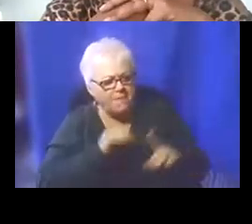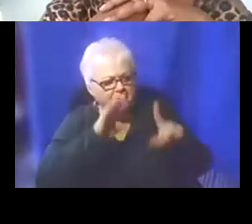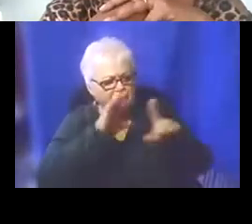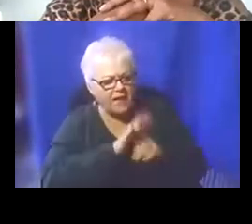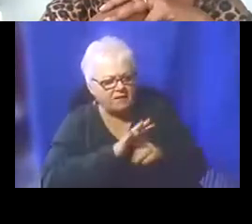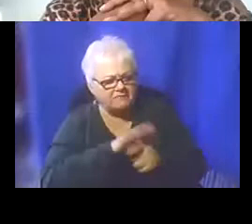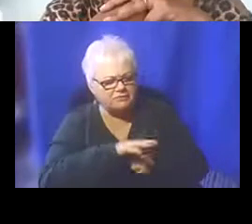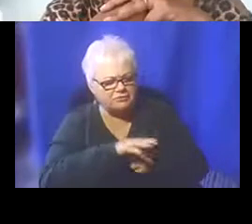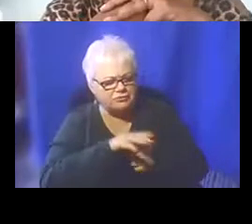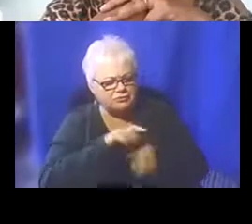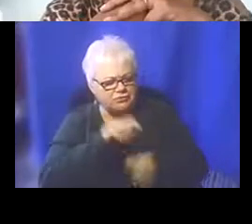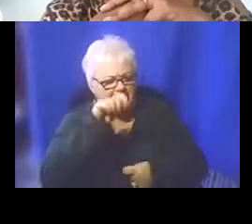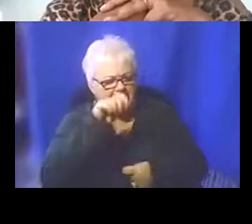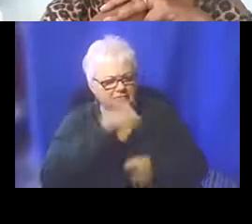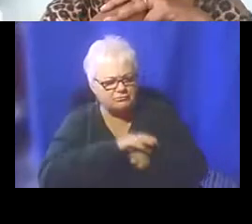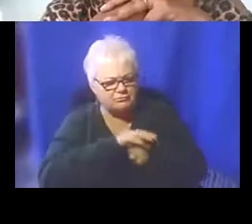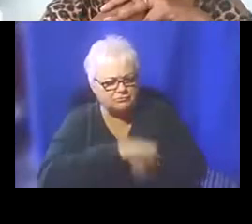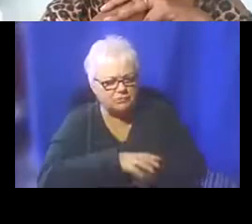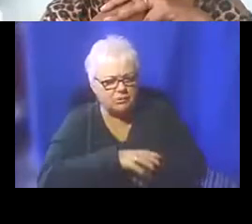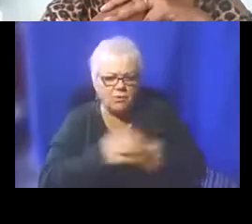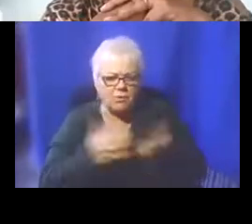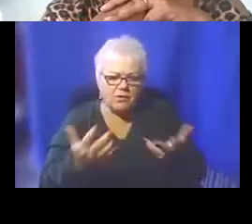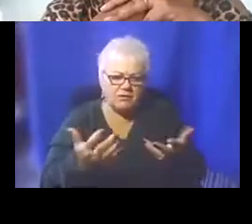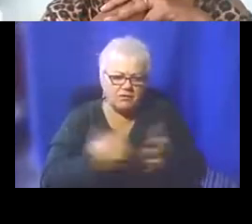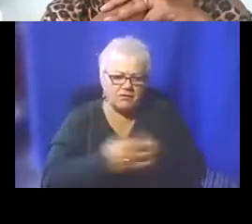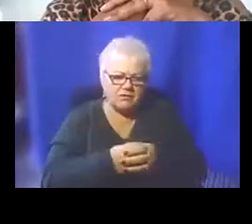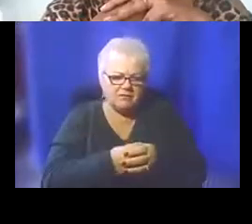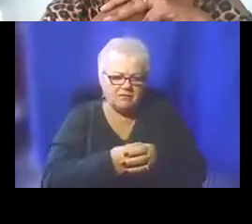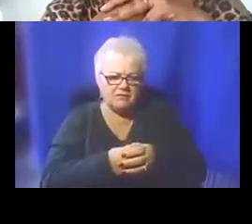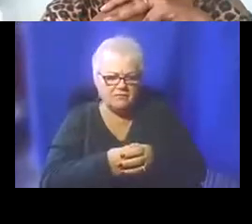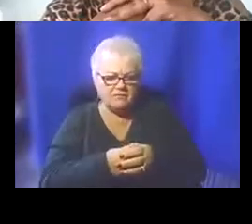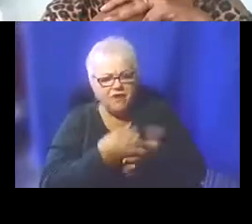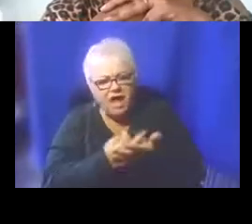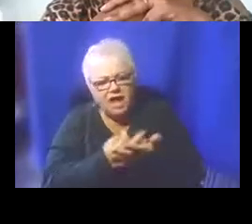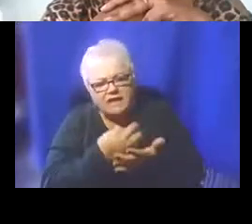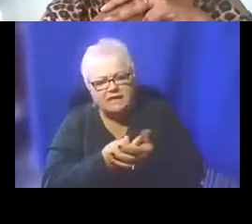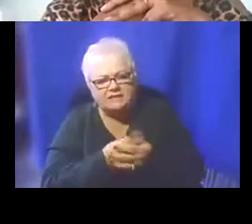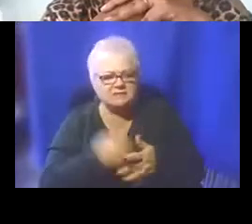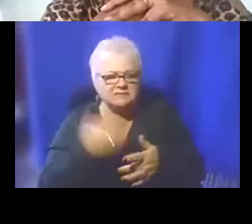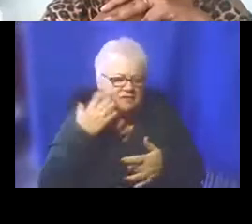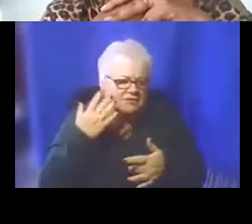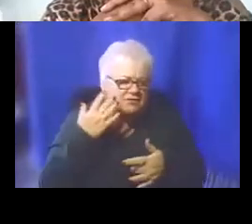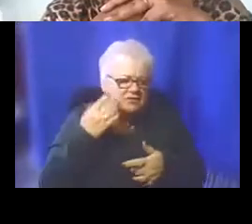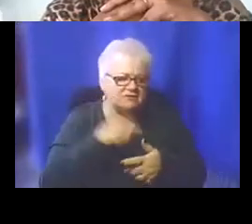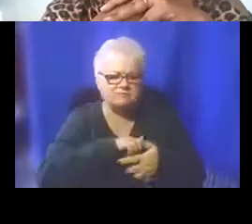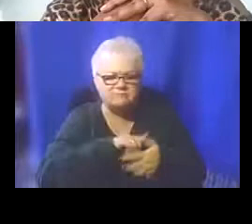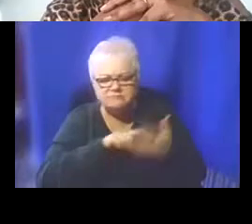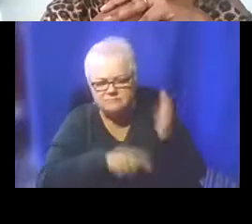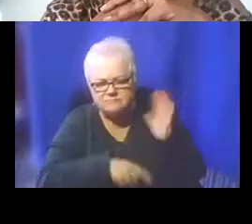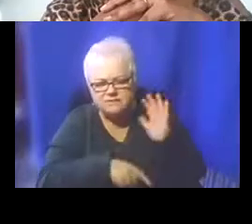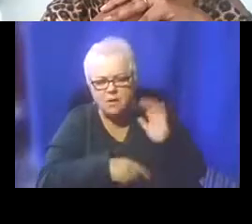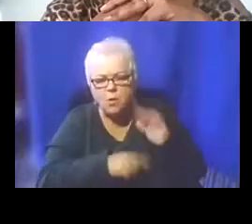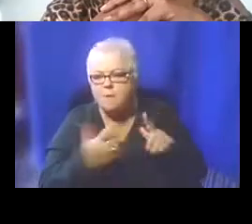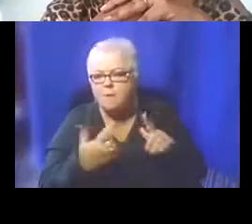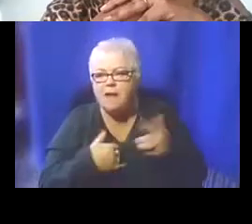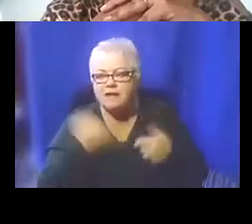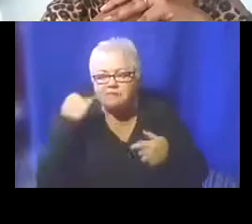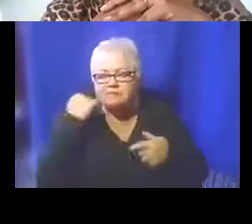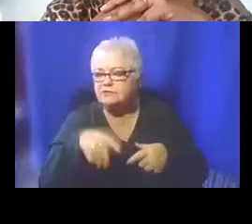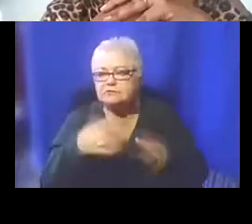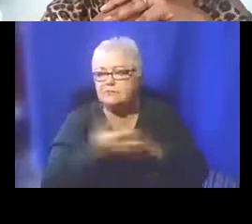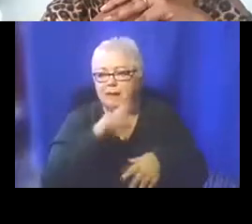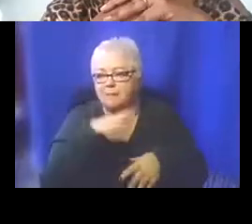stress on health. And while we look at general stress, we know finances, you have illnesses, all these different things. How about being black? How